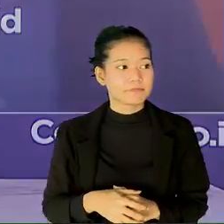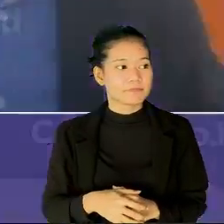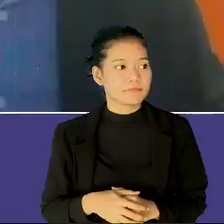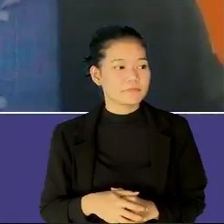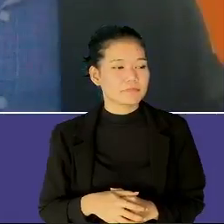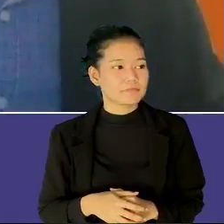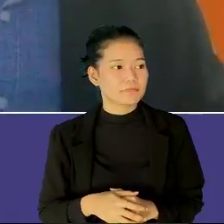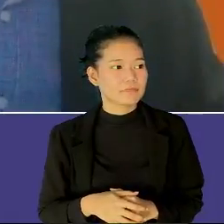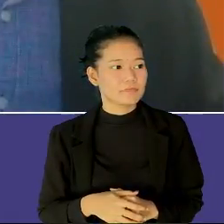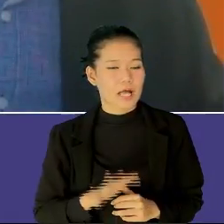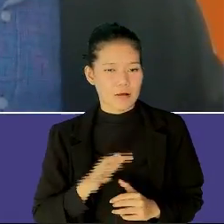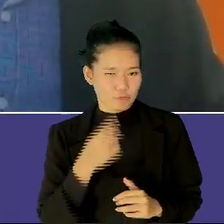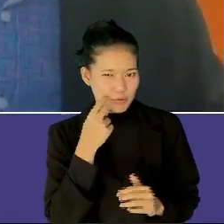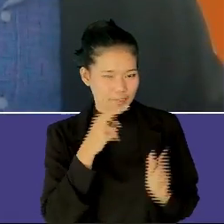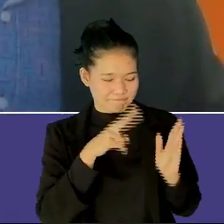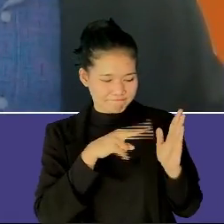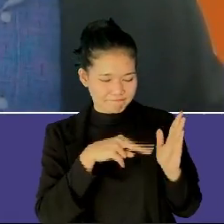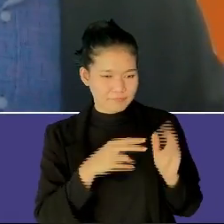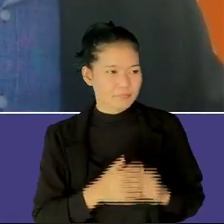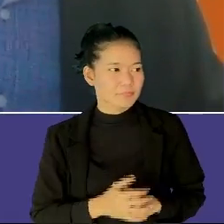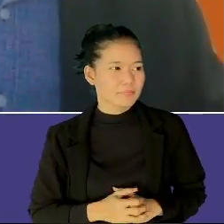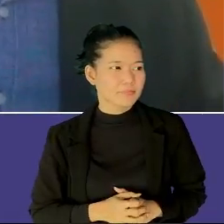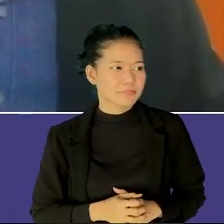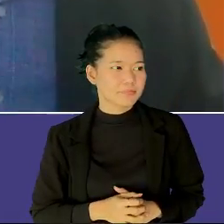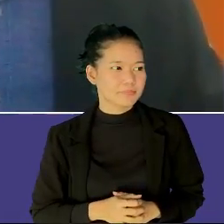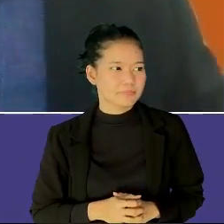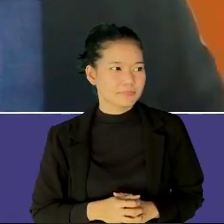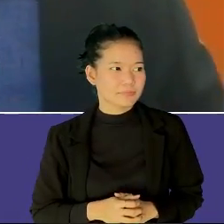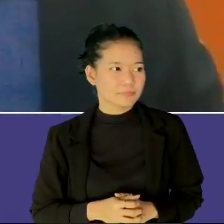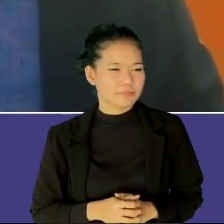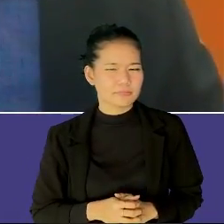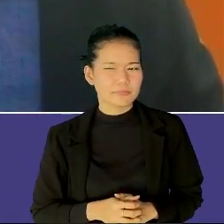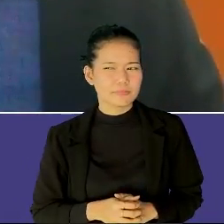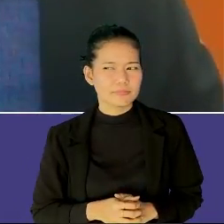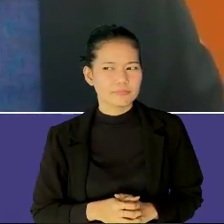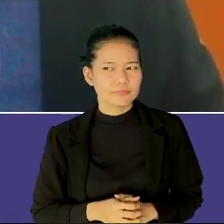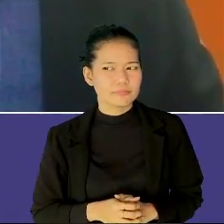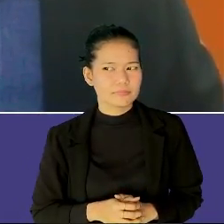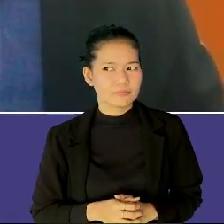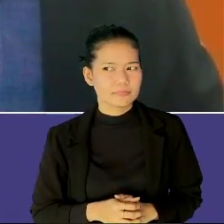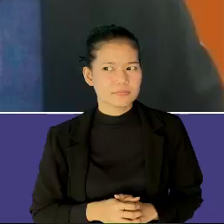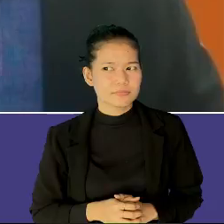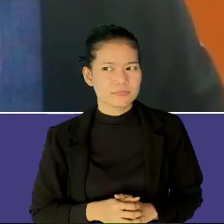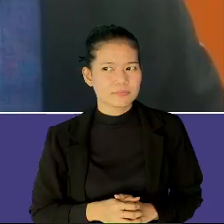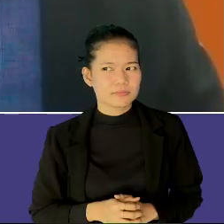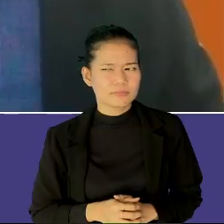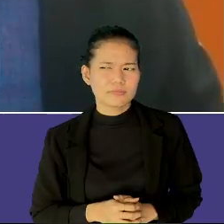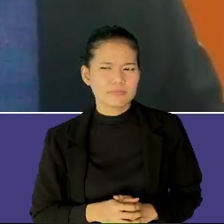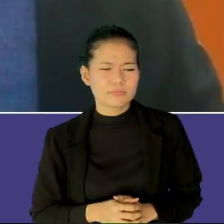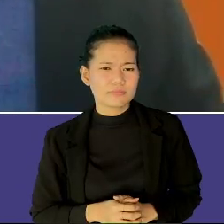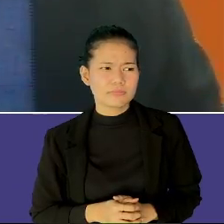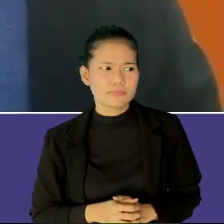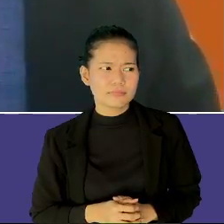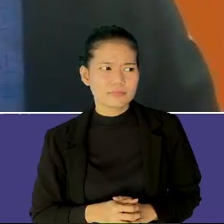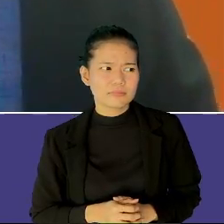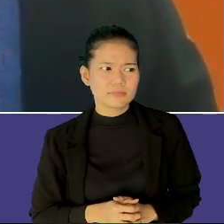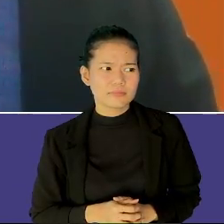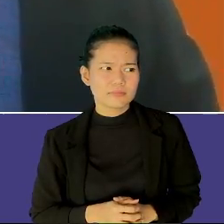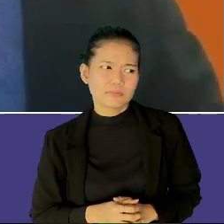Let me just check if one came in while I was crashed out.